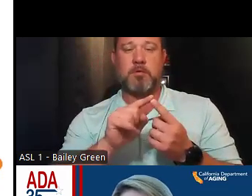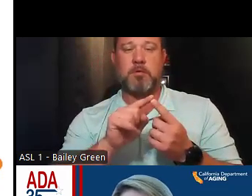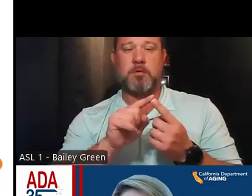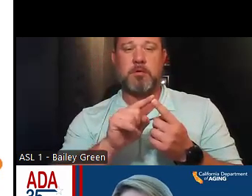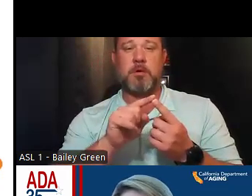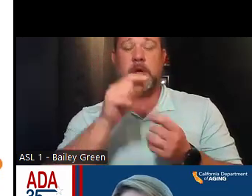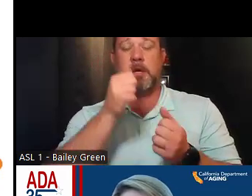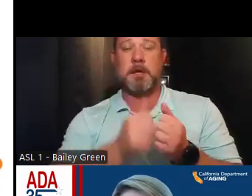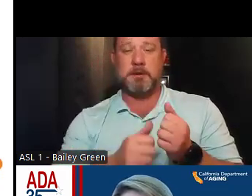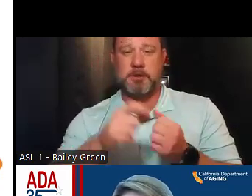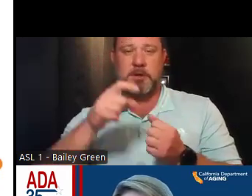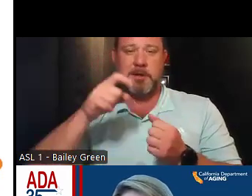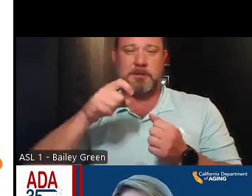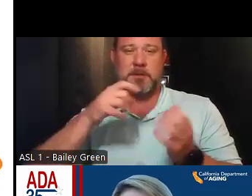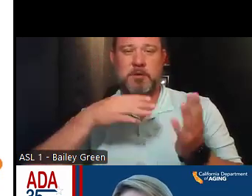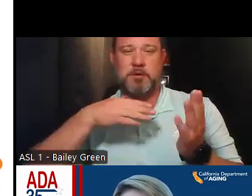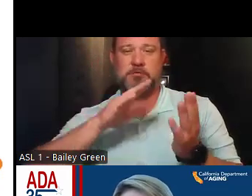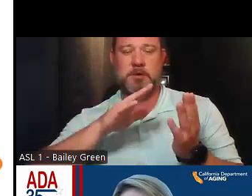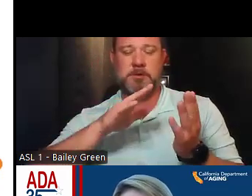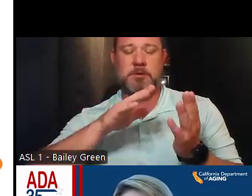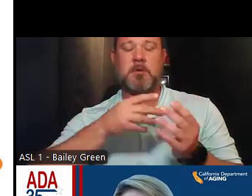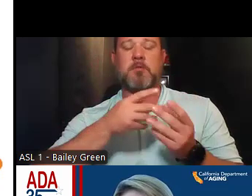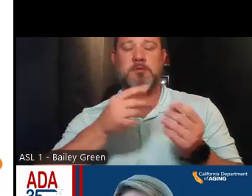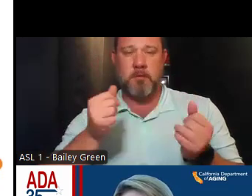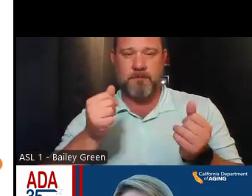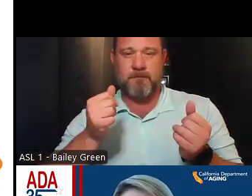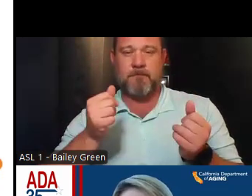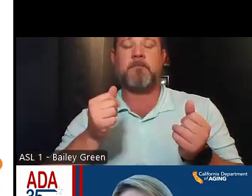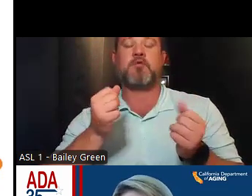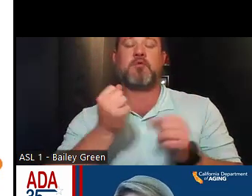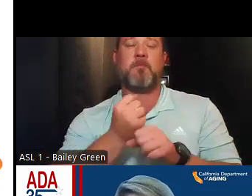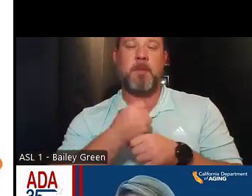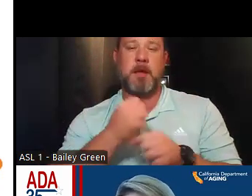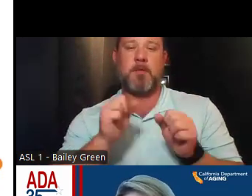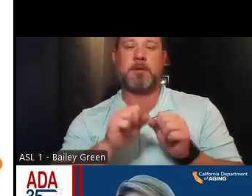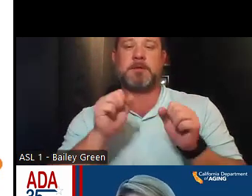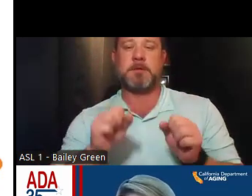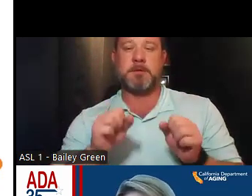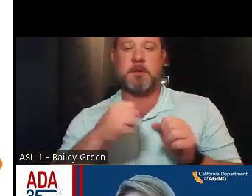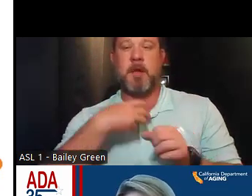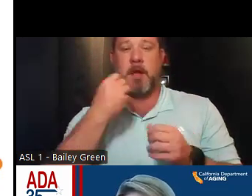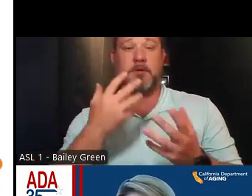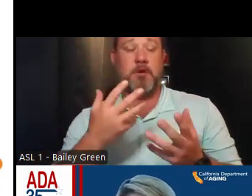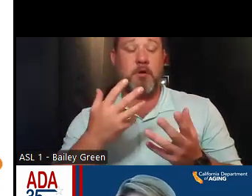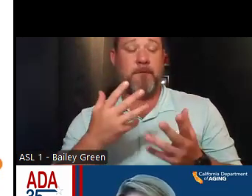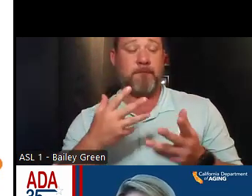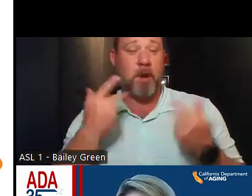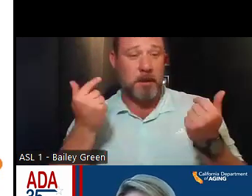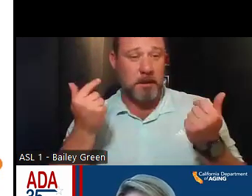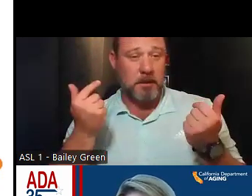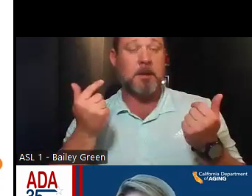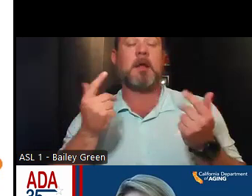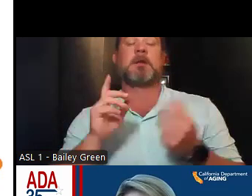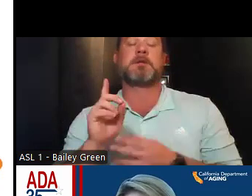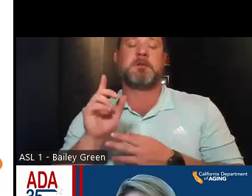are necessary to address and resolve in order to make our system age-friendly and disability-friendly